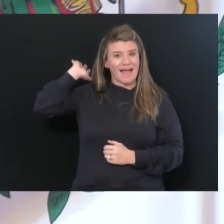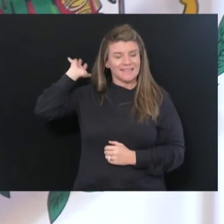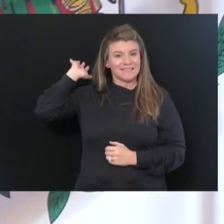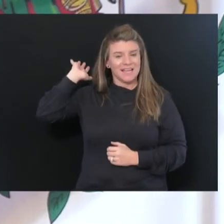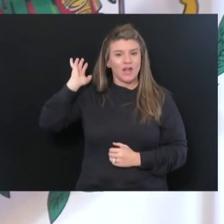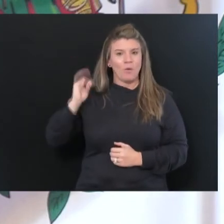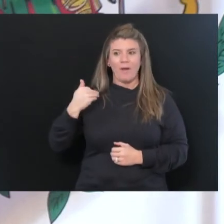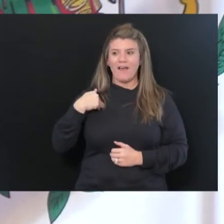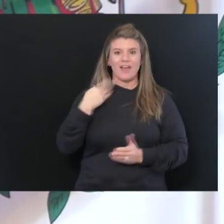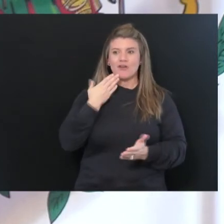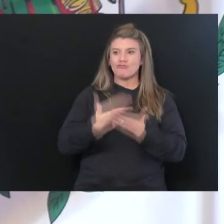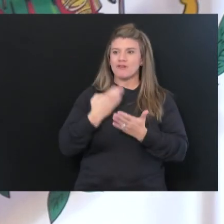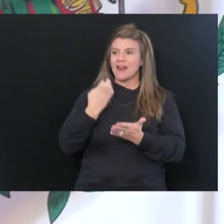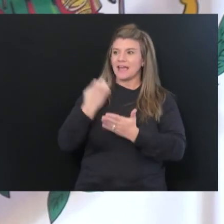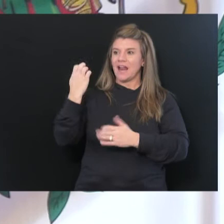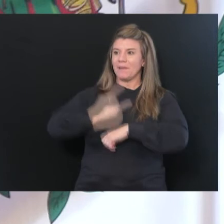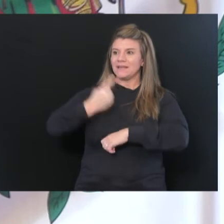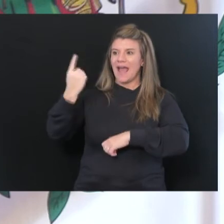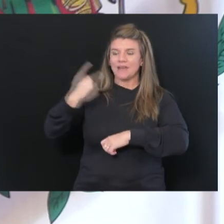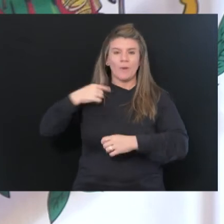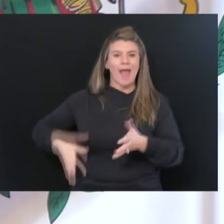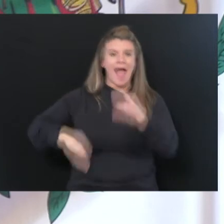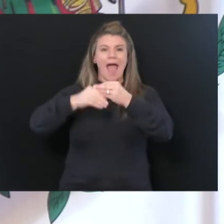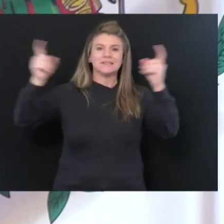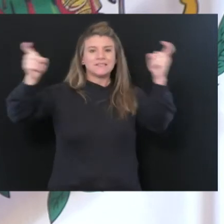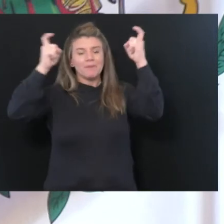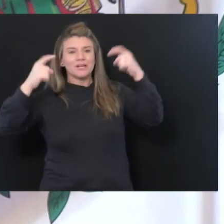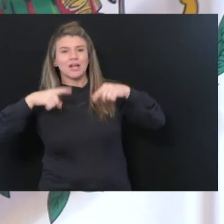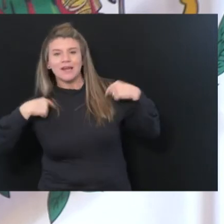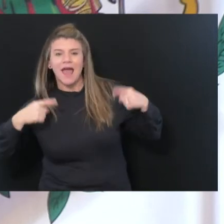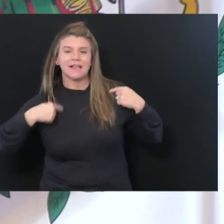pre-COVID. It seems like that